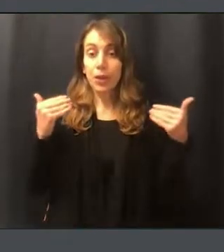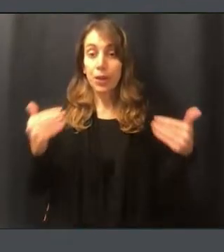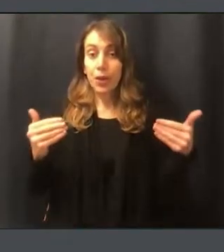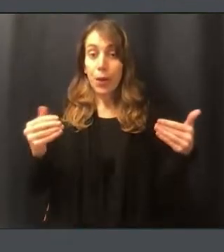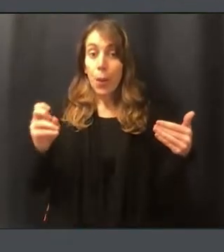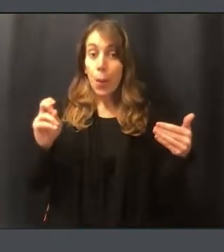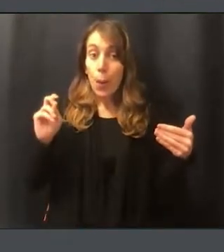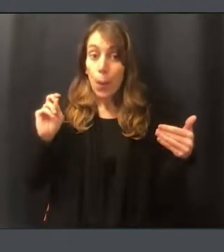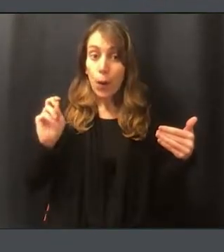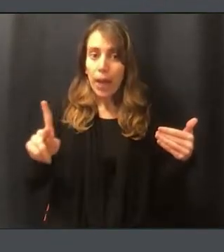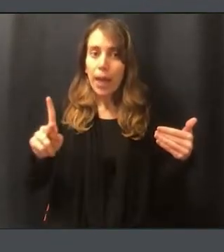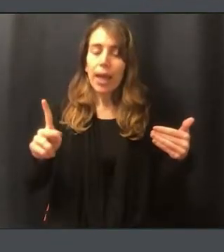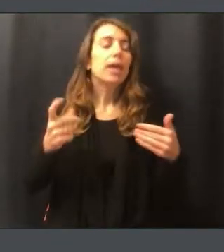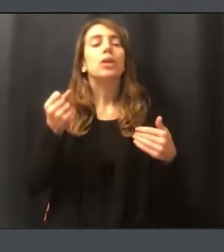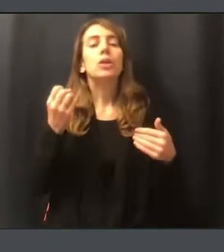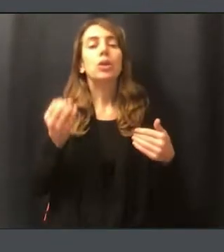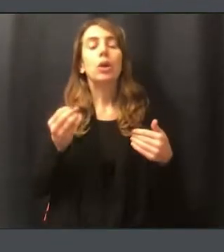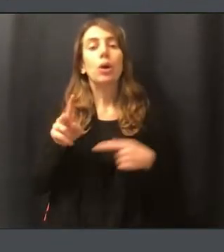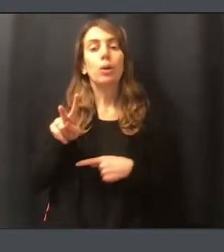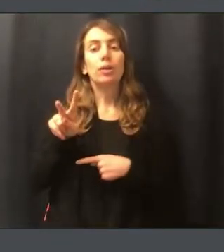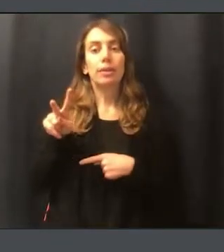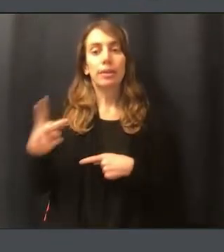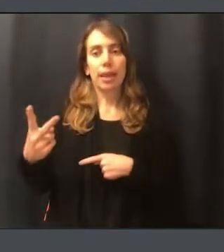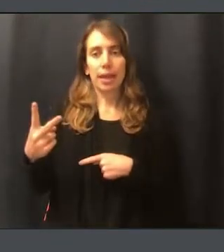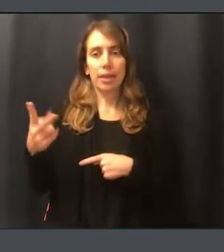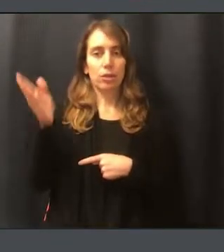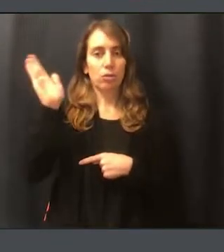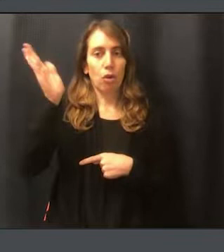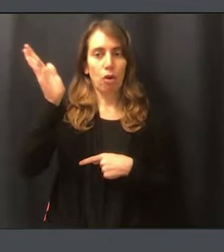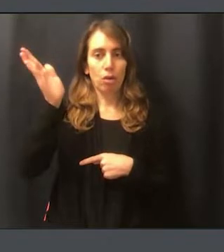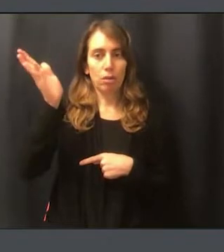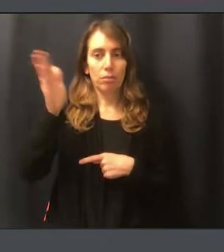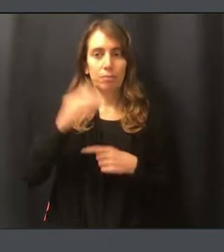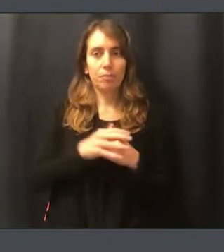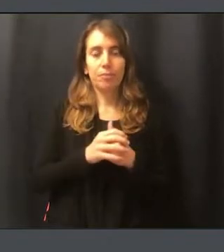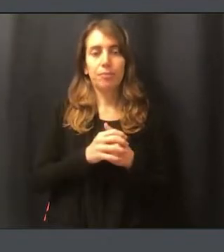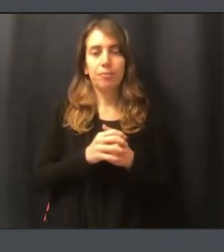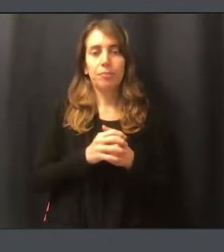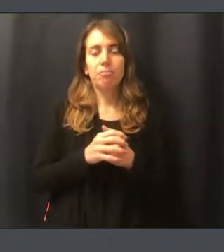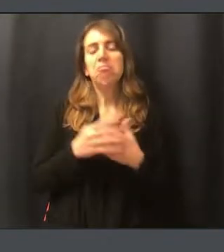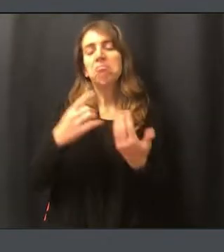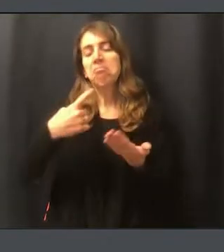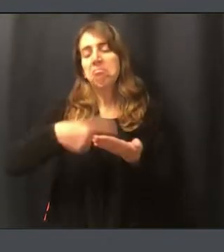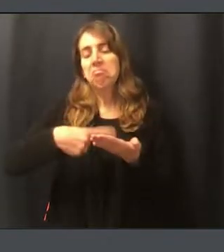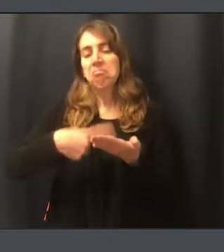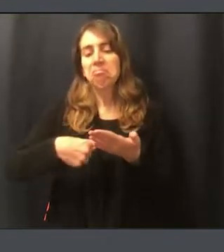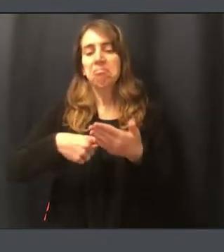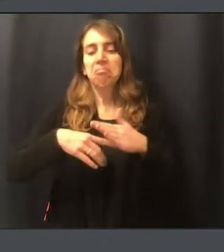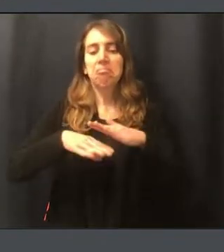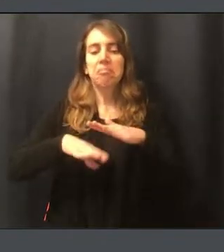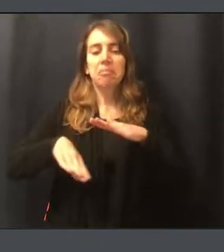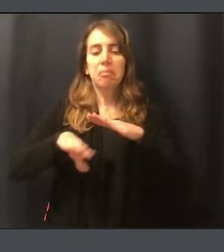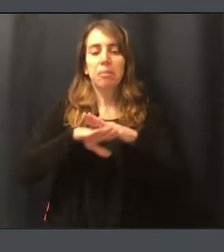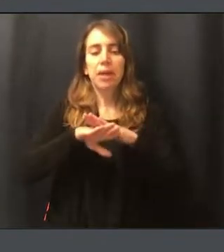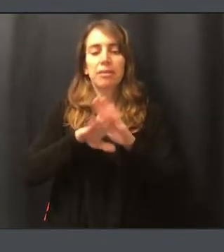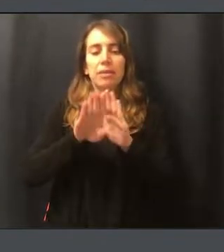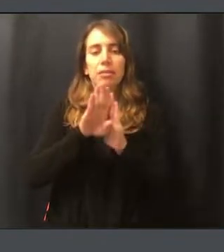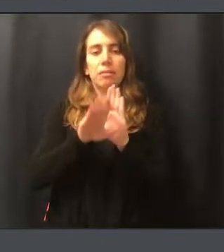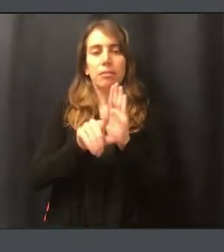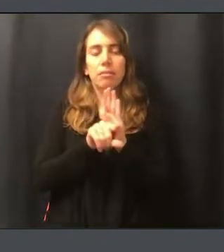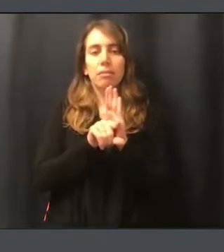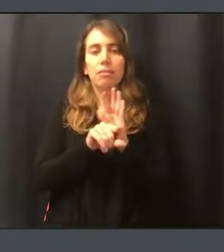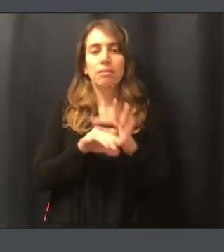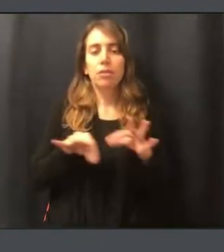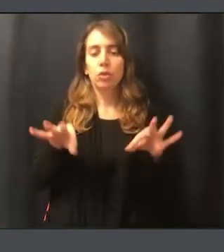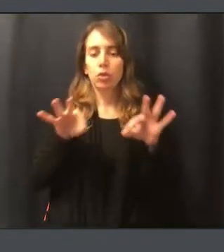In this second talk, we've talked about basic background, critical concepts, et cetera, et